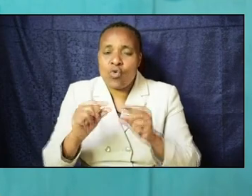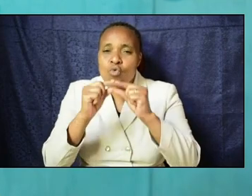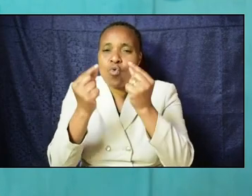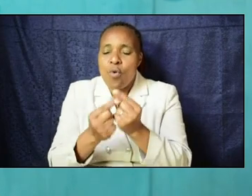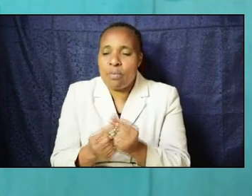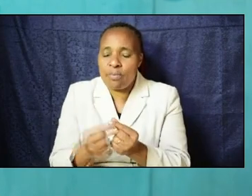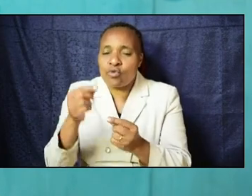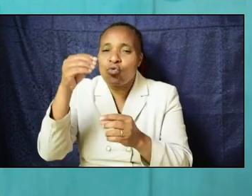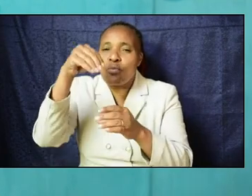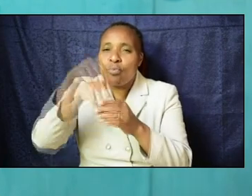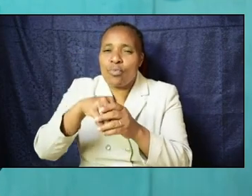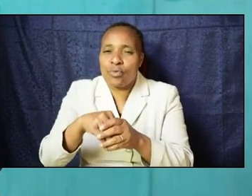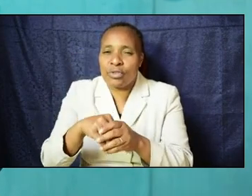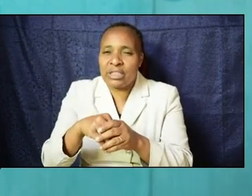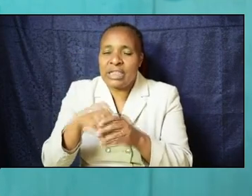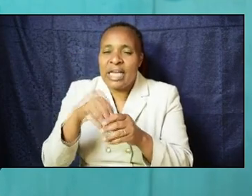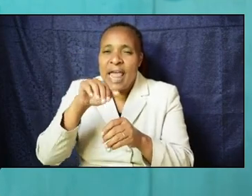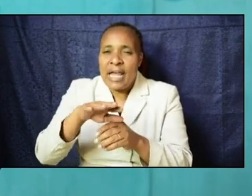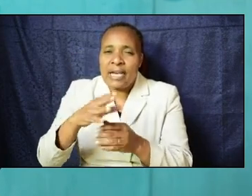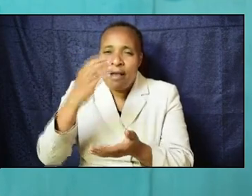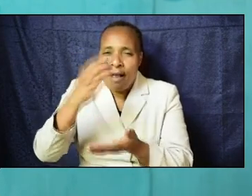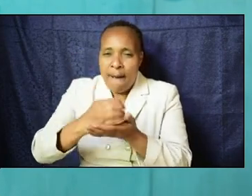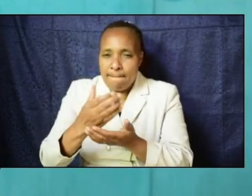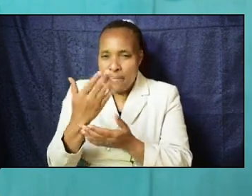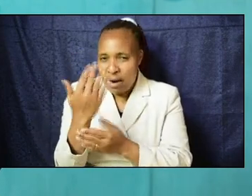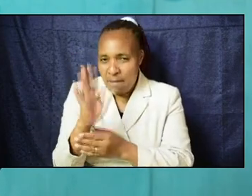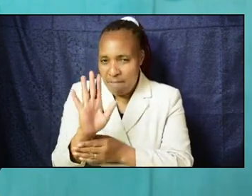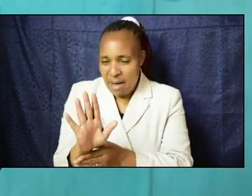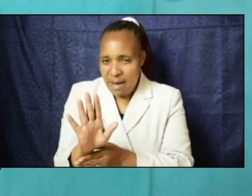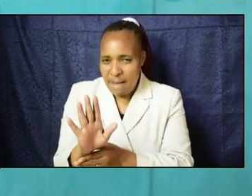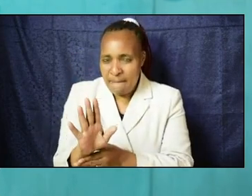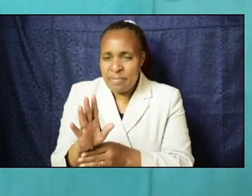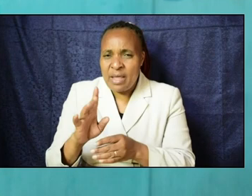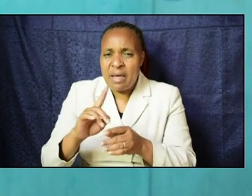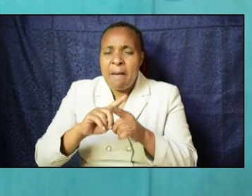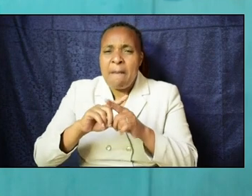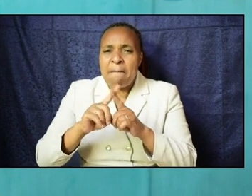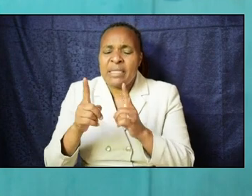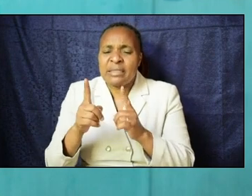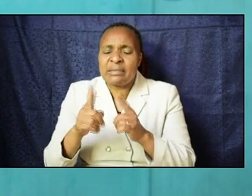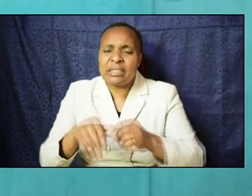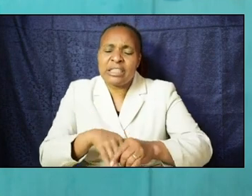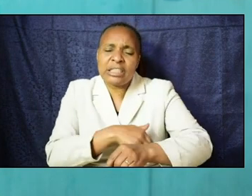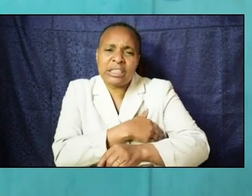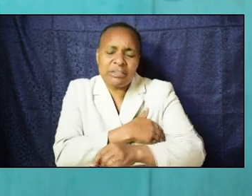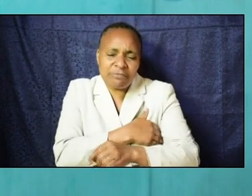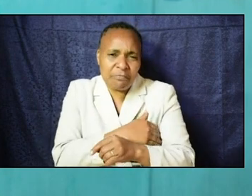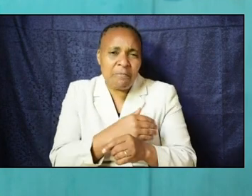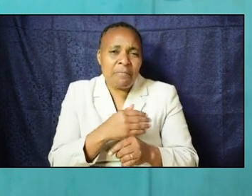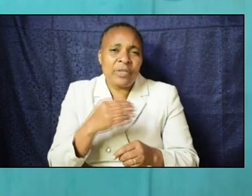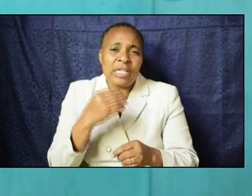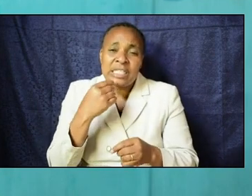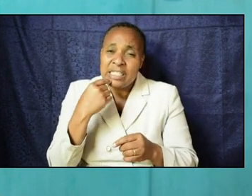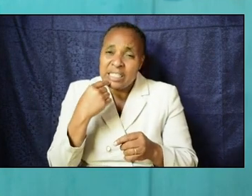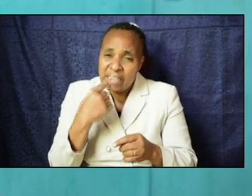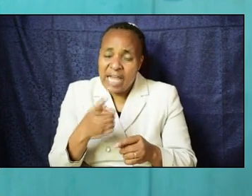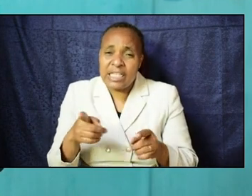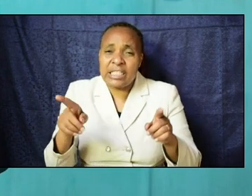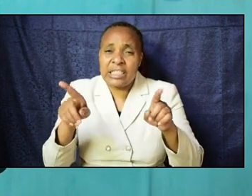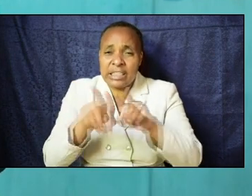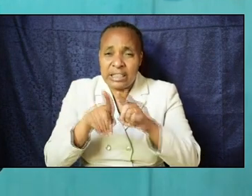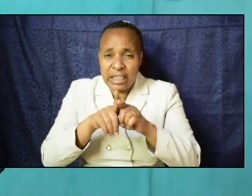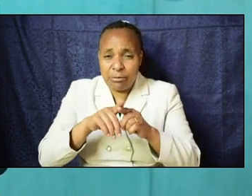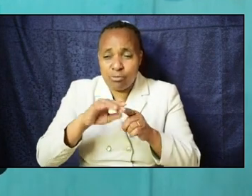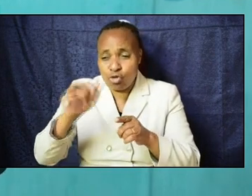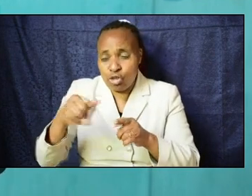put Pharaoh's cup into his hand, but he impaled the chief baker just as Joseph had said in